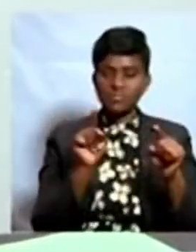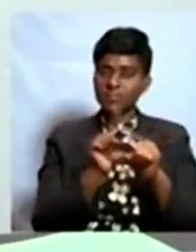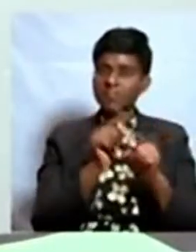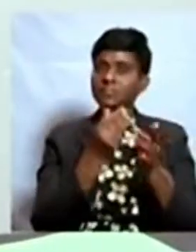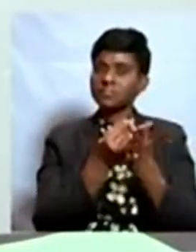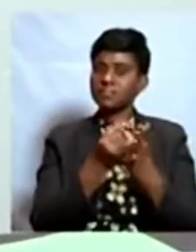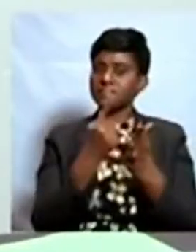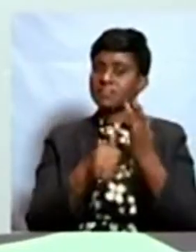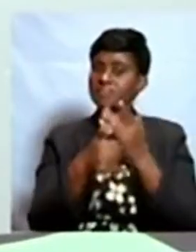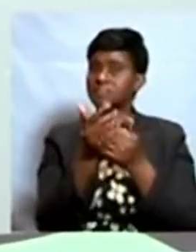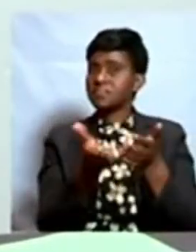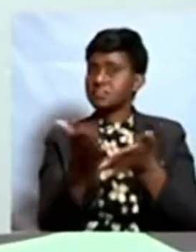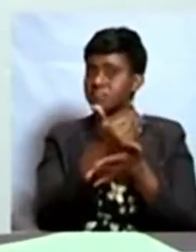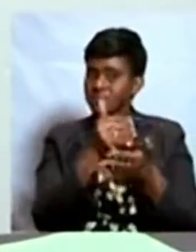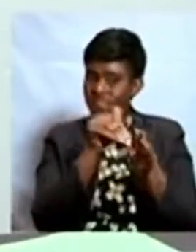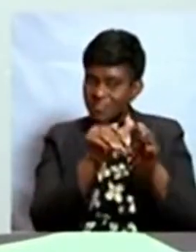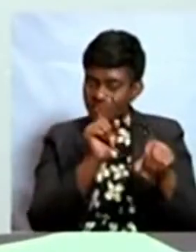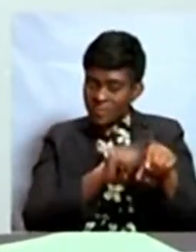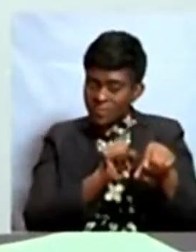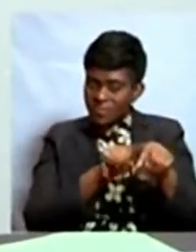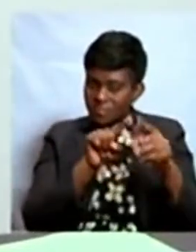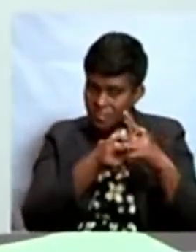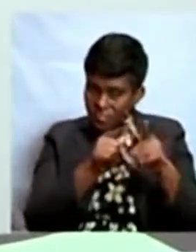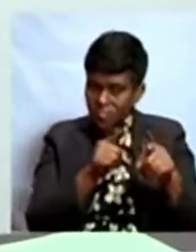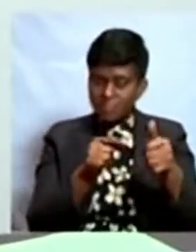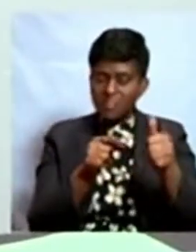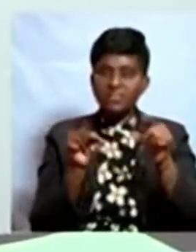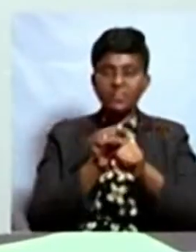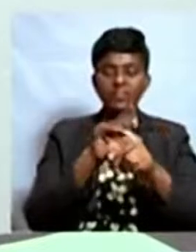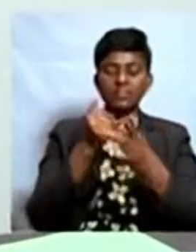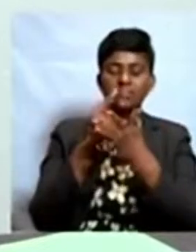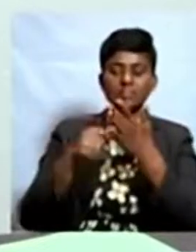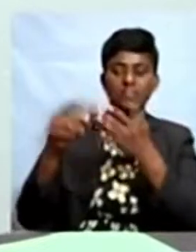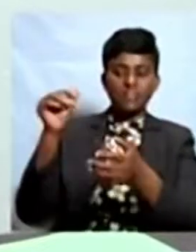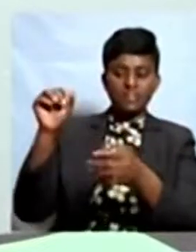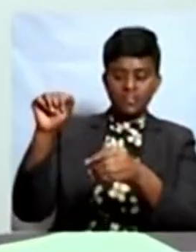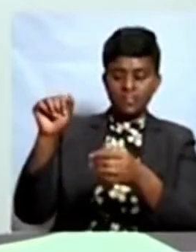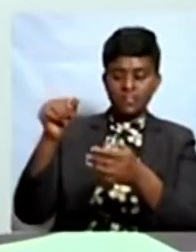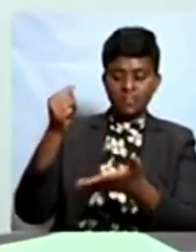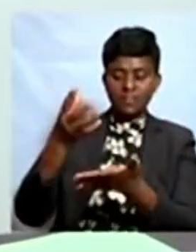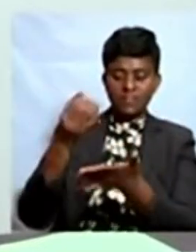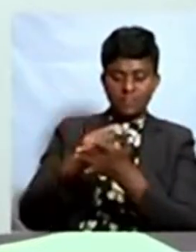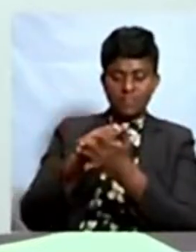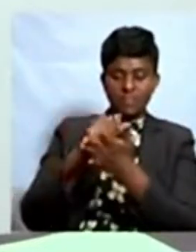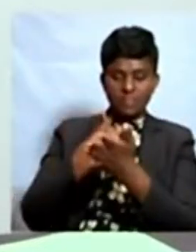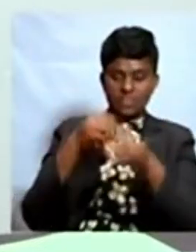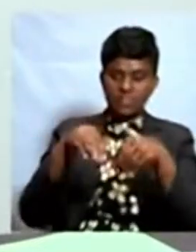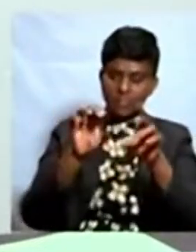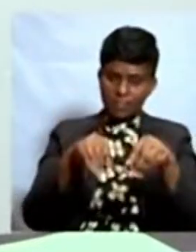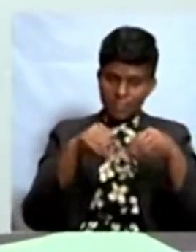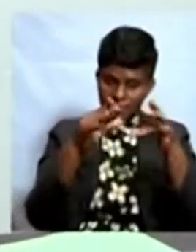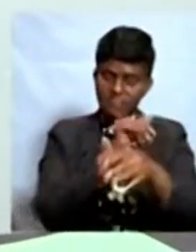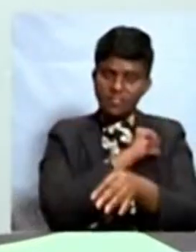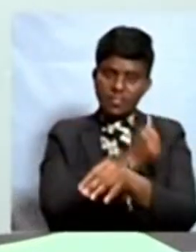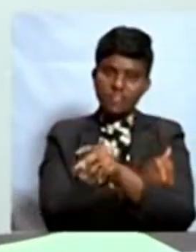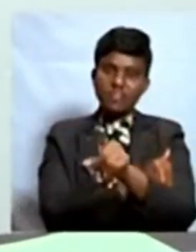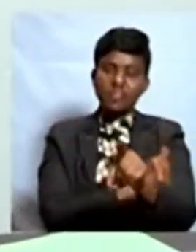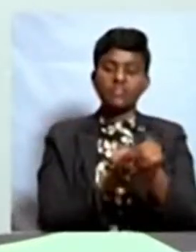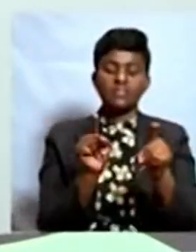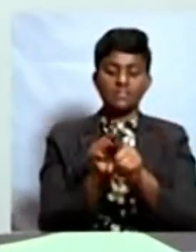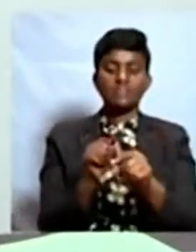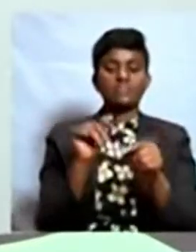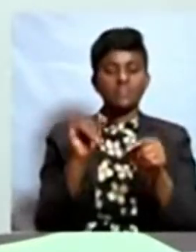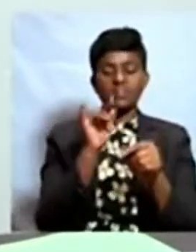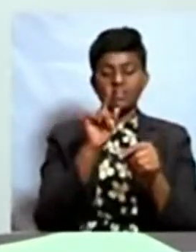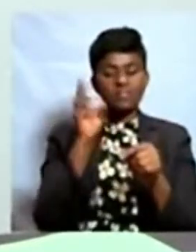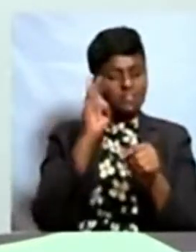fees that they collect at source. And the Treasury has since gone ahead to give that authority, be it